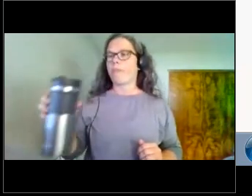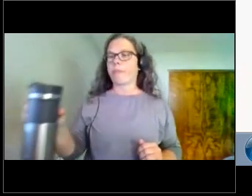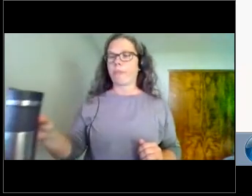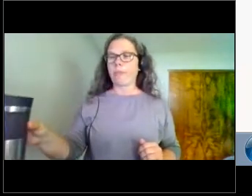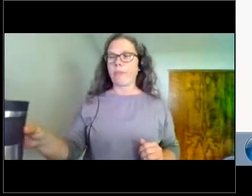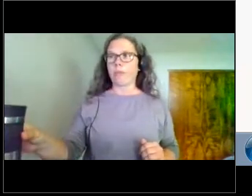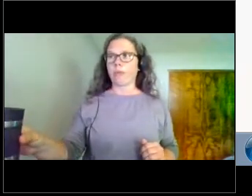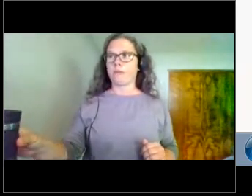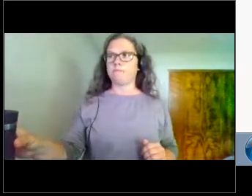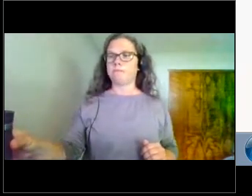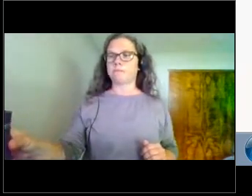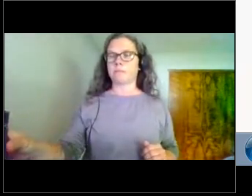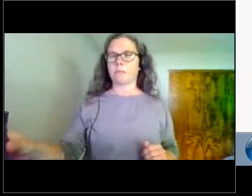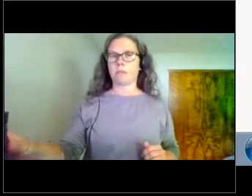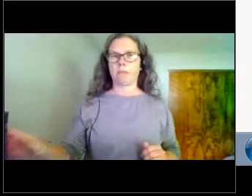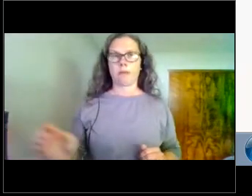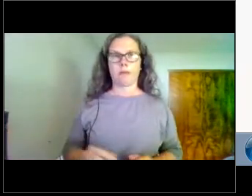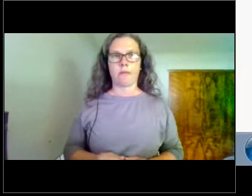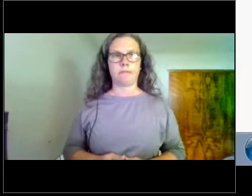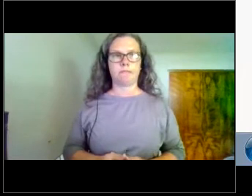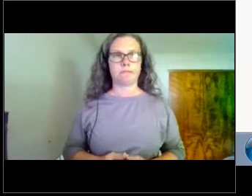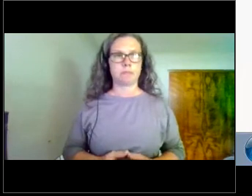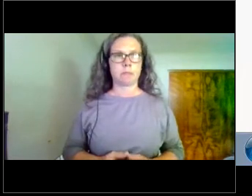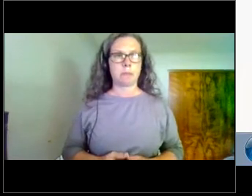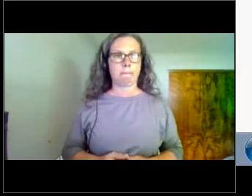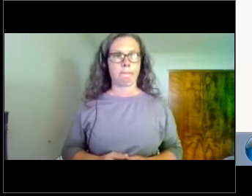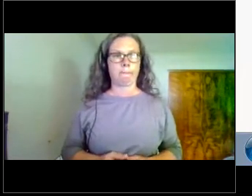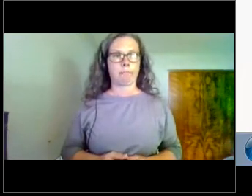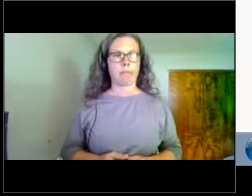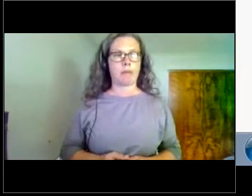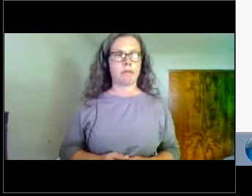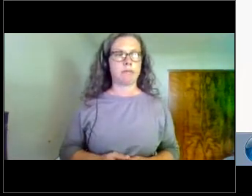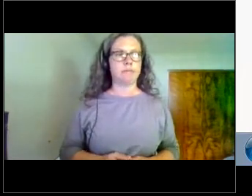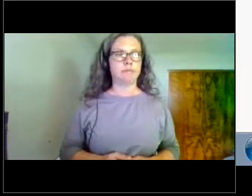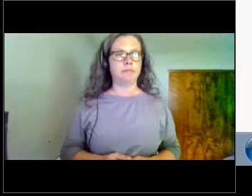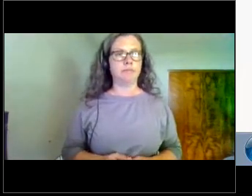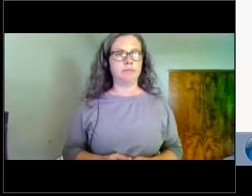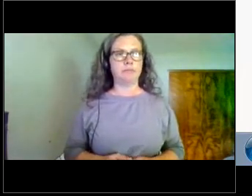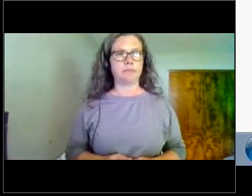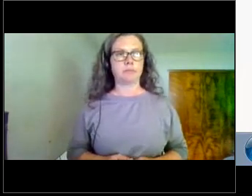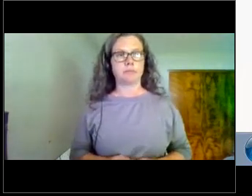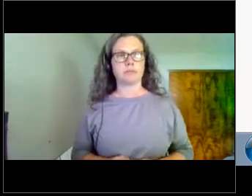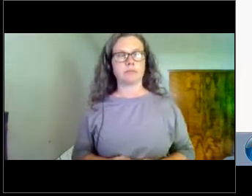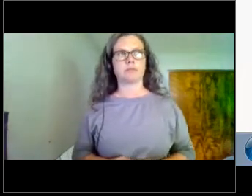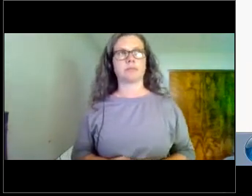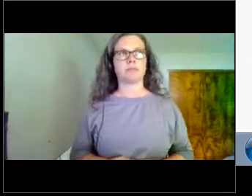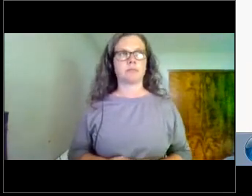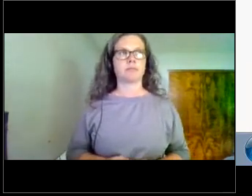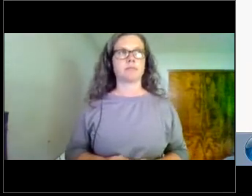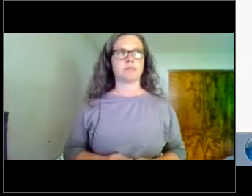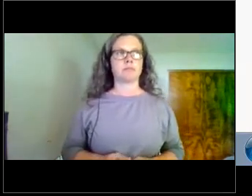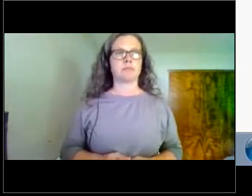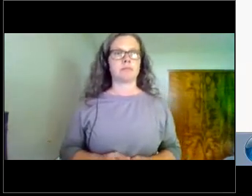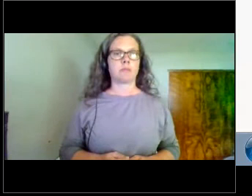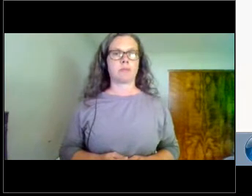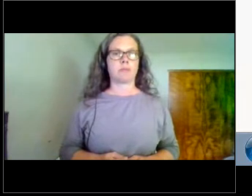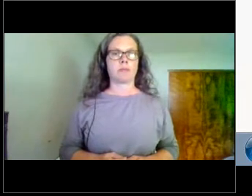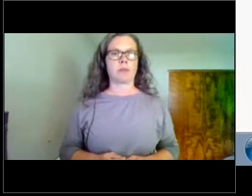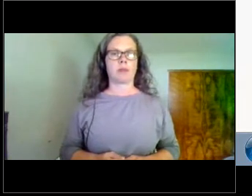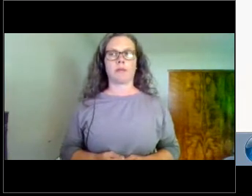hopeful, but tailoring it a little bit to, like, say, an ag area mix compared to a residential mix,